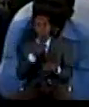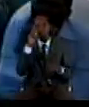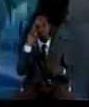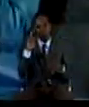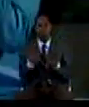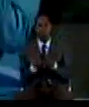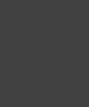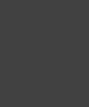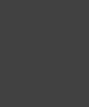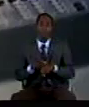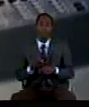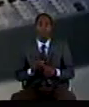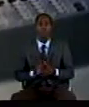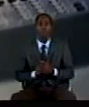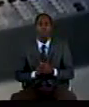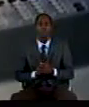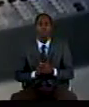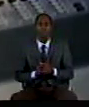Mr.